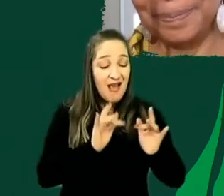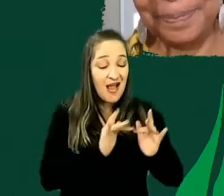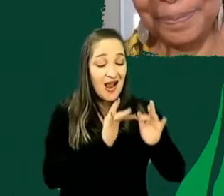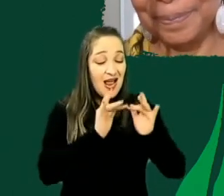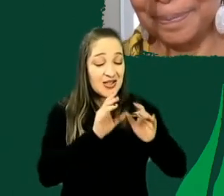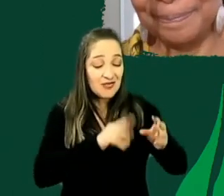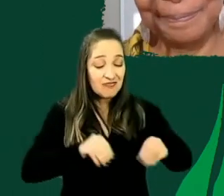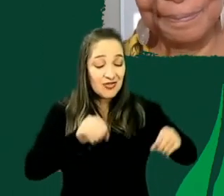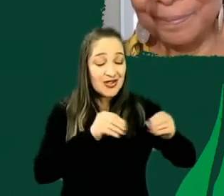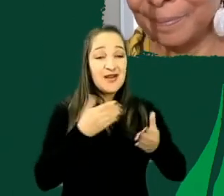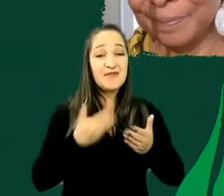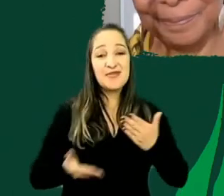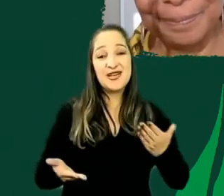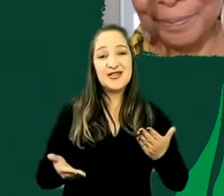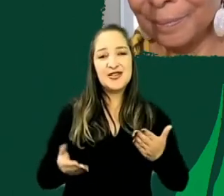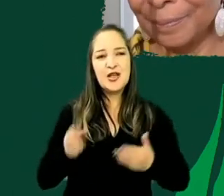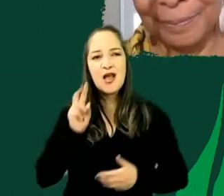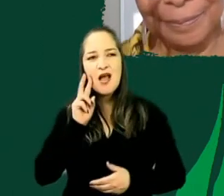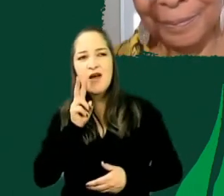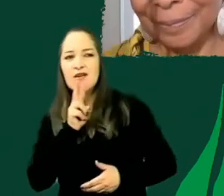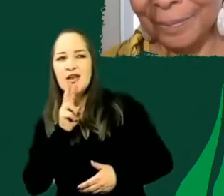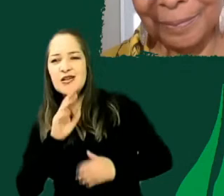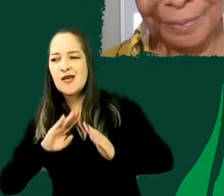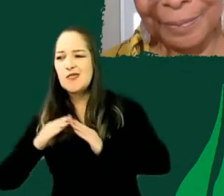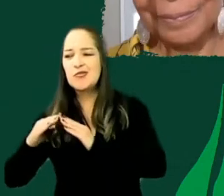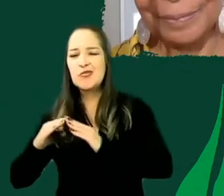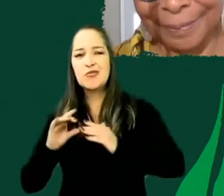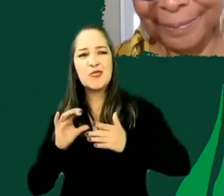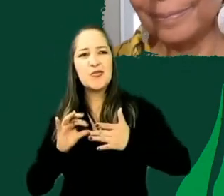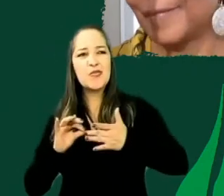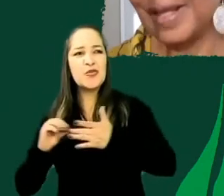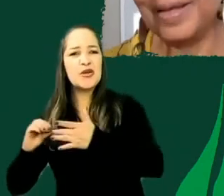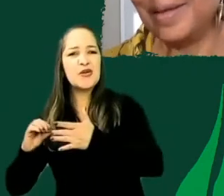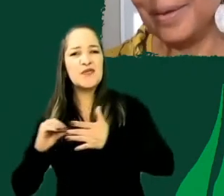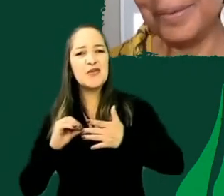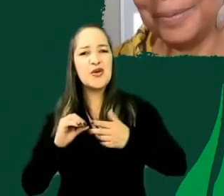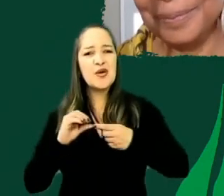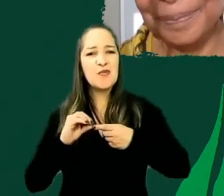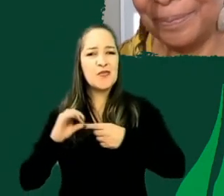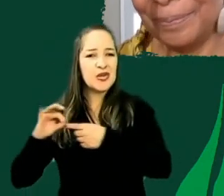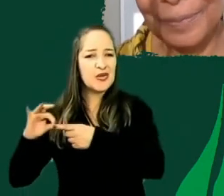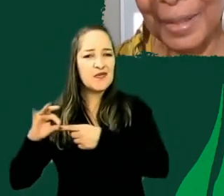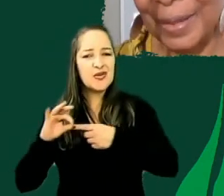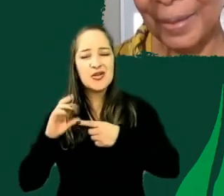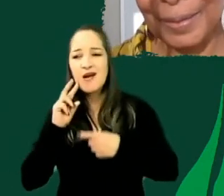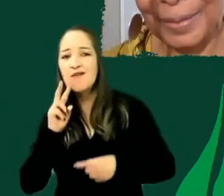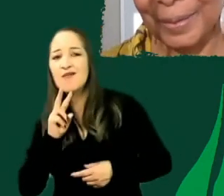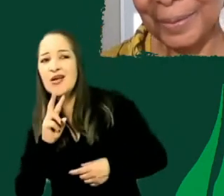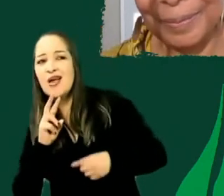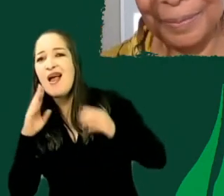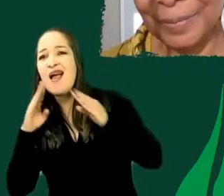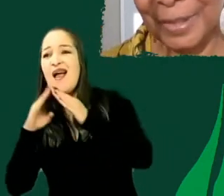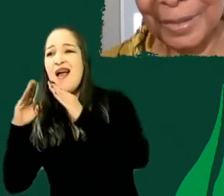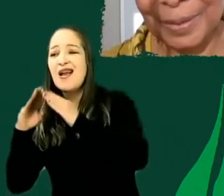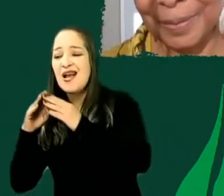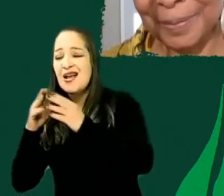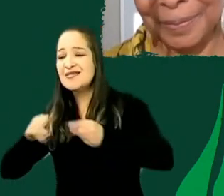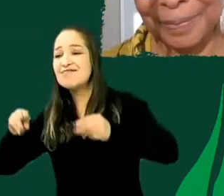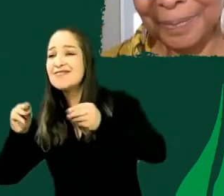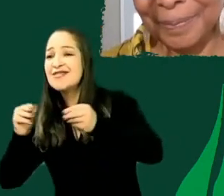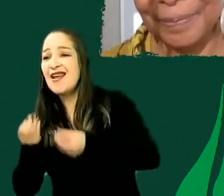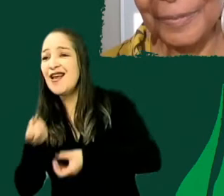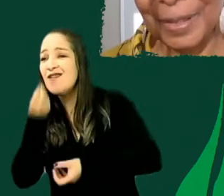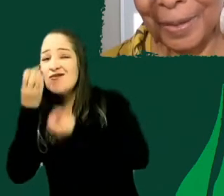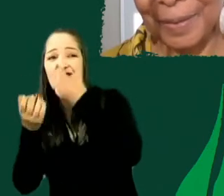houses sometimes, and the front is all paved over. People have lost this relationship to the earth and this